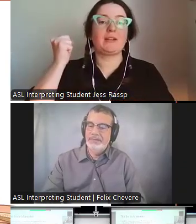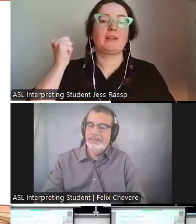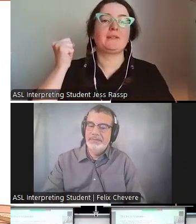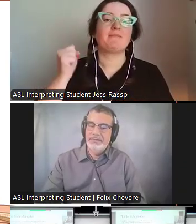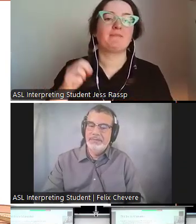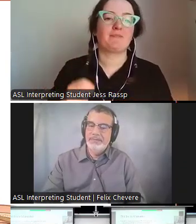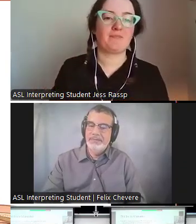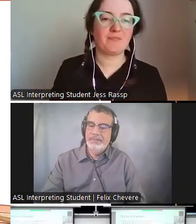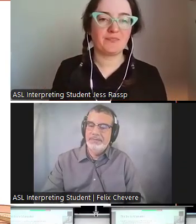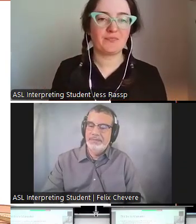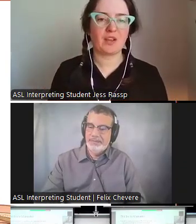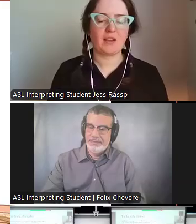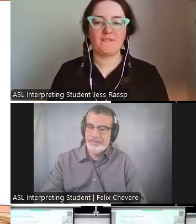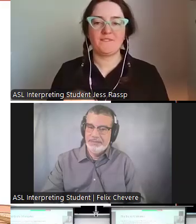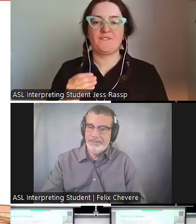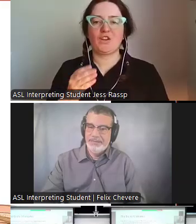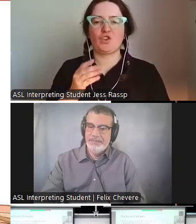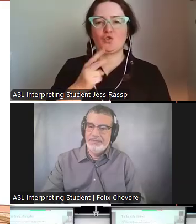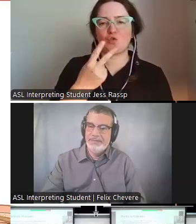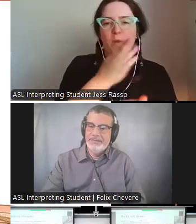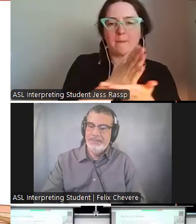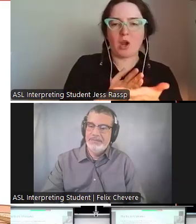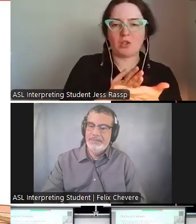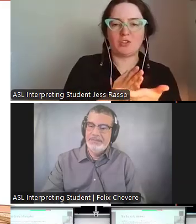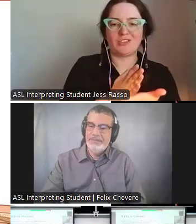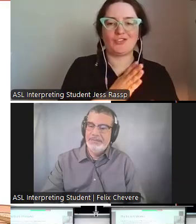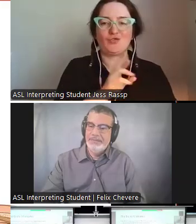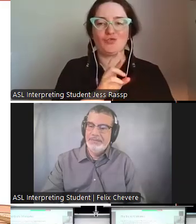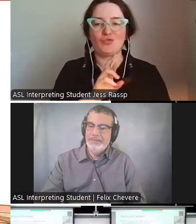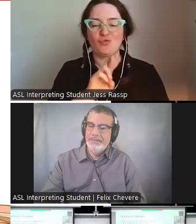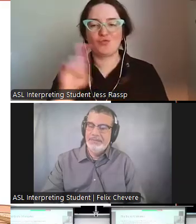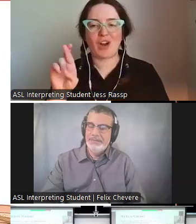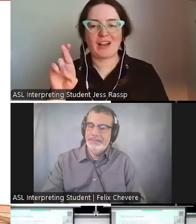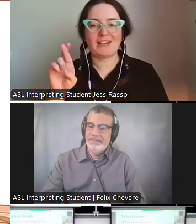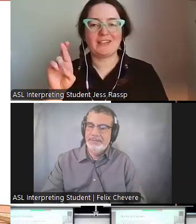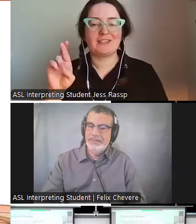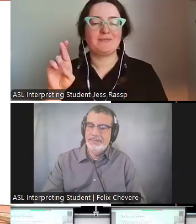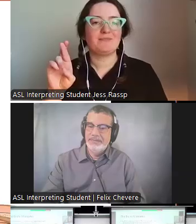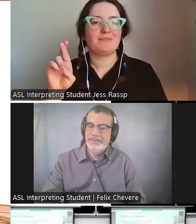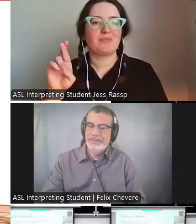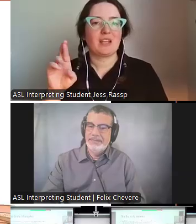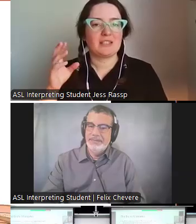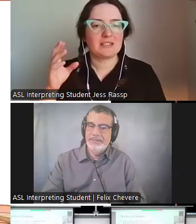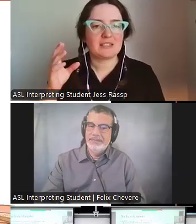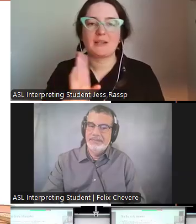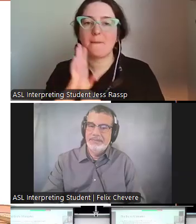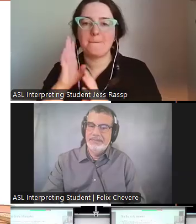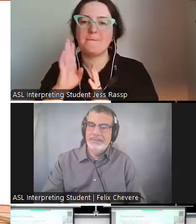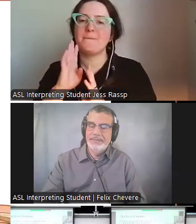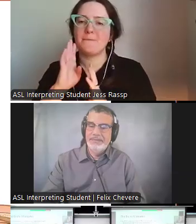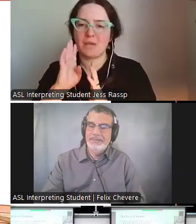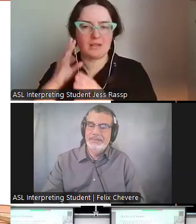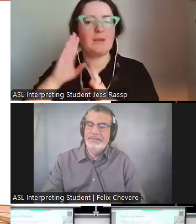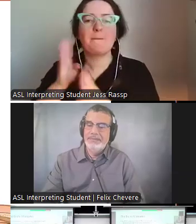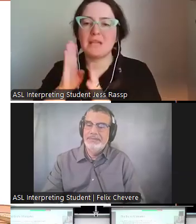side is the verbal and your right side is your spatial orientation. Right, this was the prefrontal cortex is essentially was the last